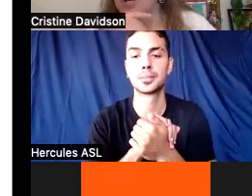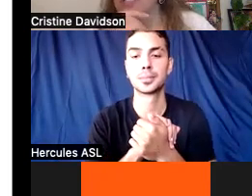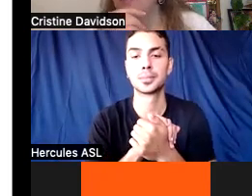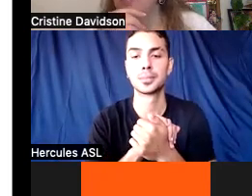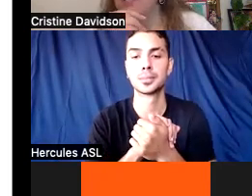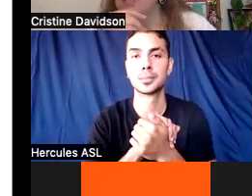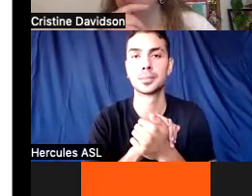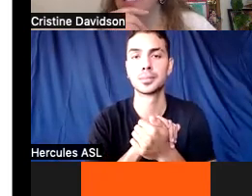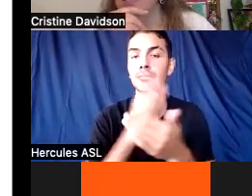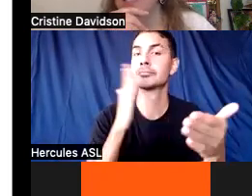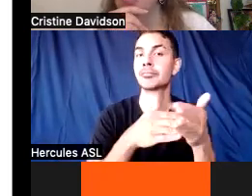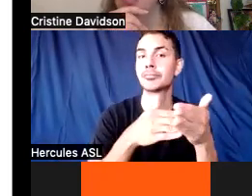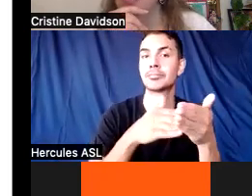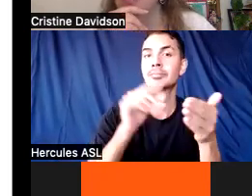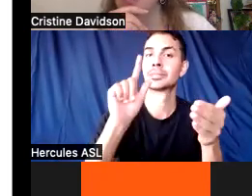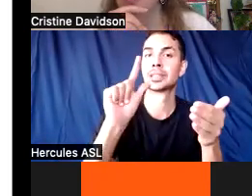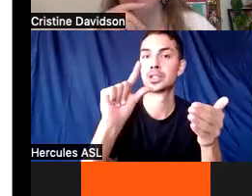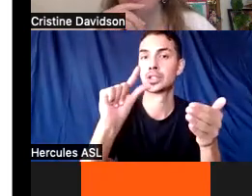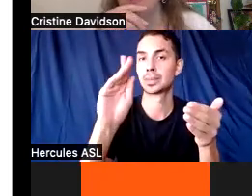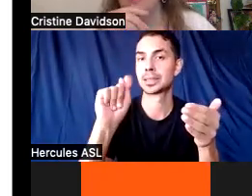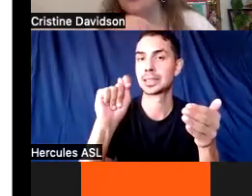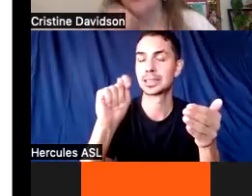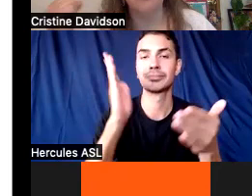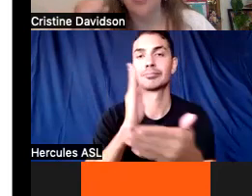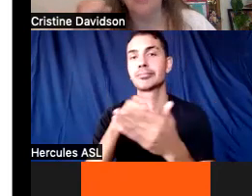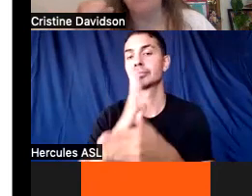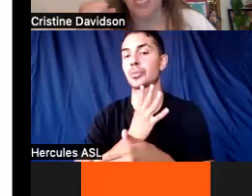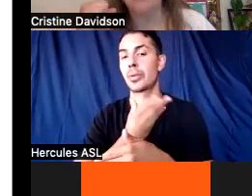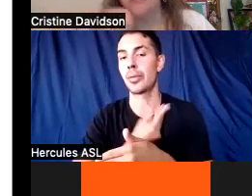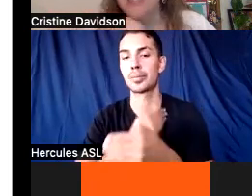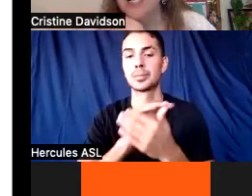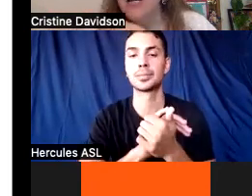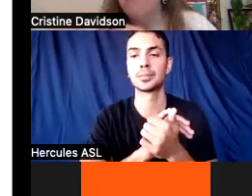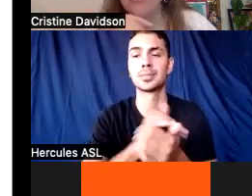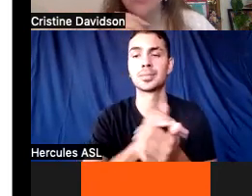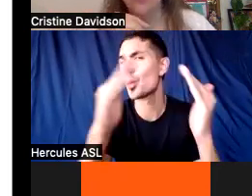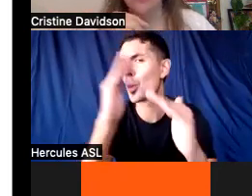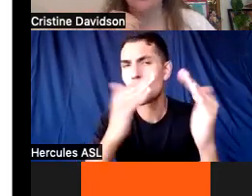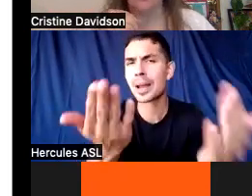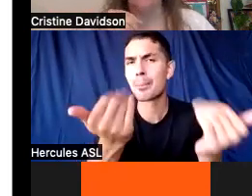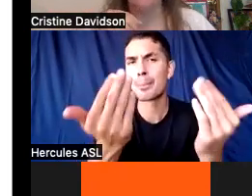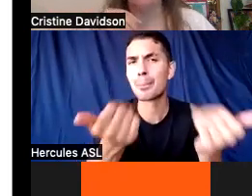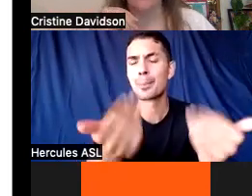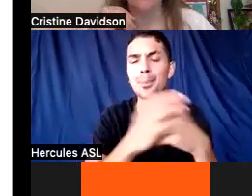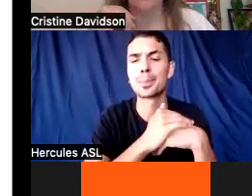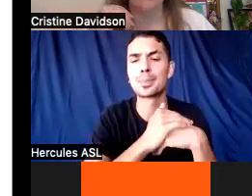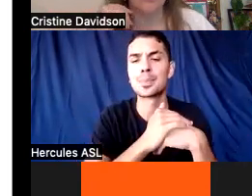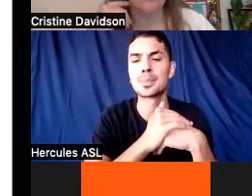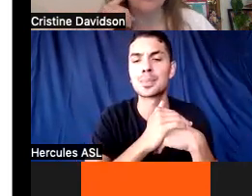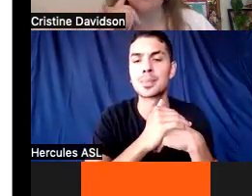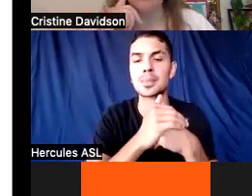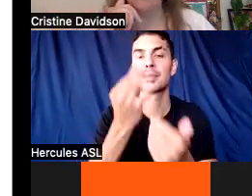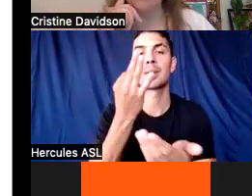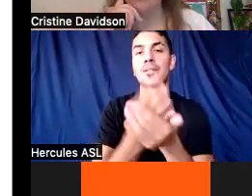Homophobia and transphobia, globalization. No worries, Cassandra, keep on coming back. Funding sources, like who gets funded and